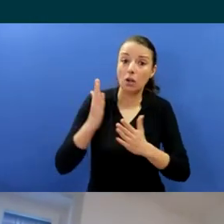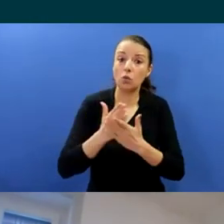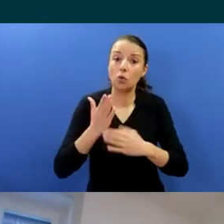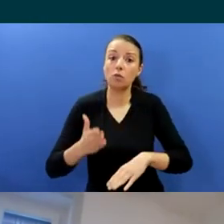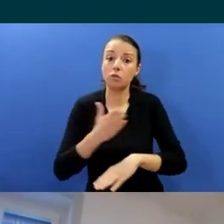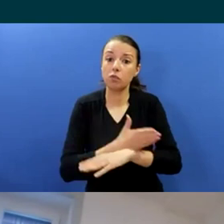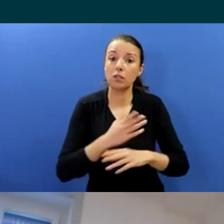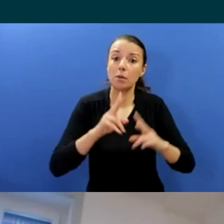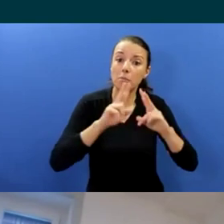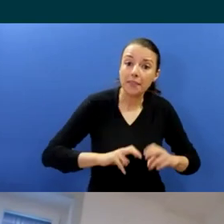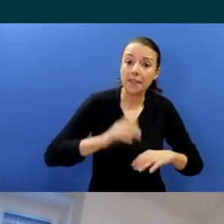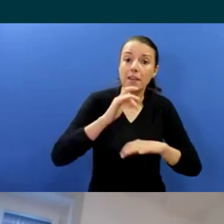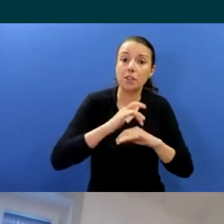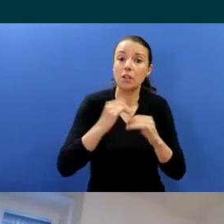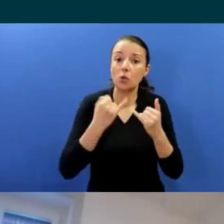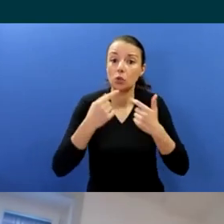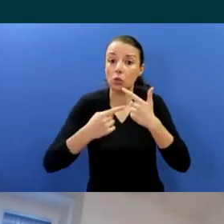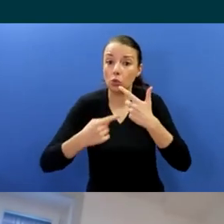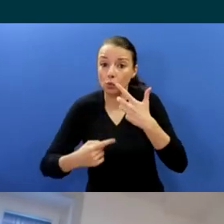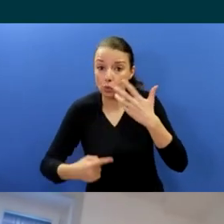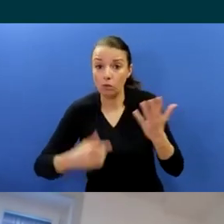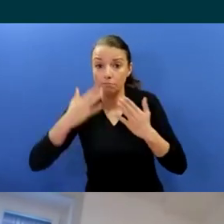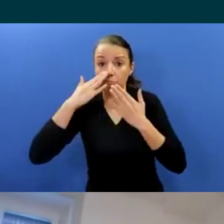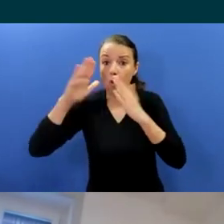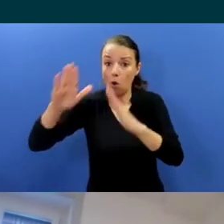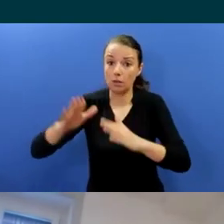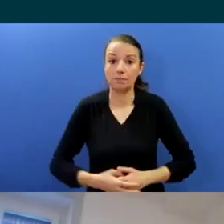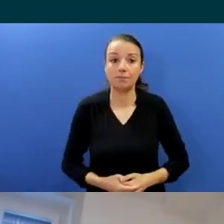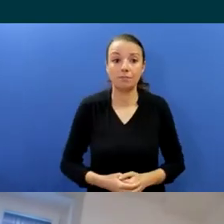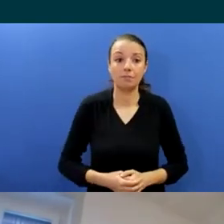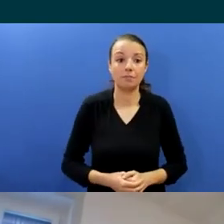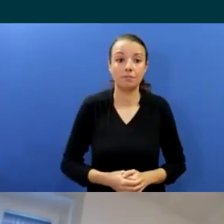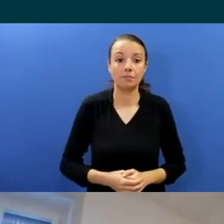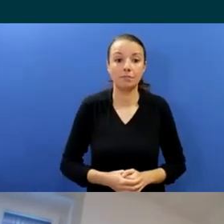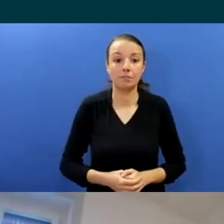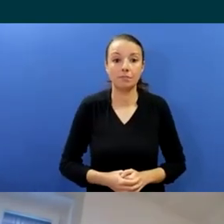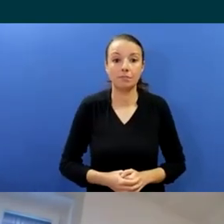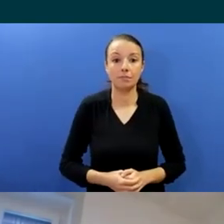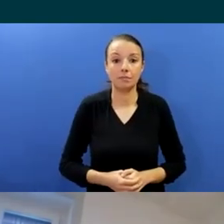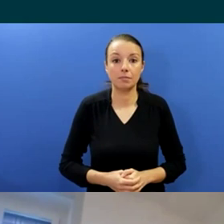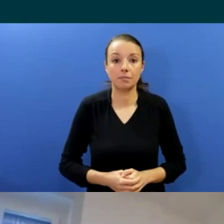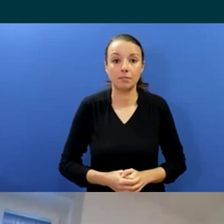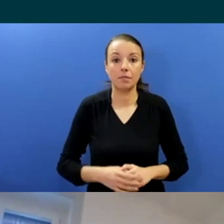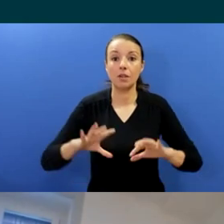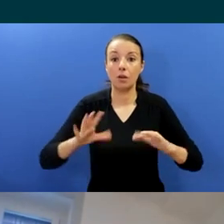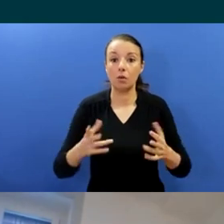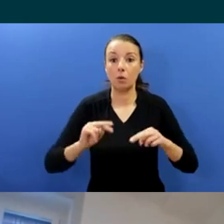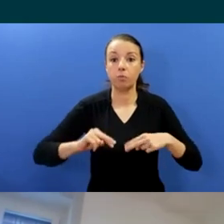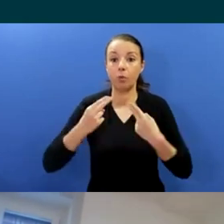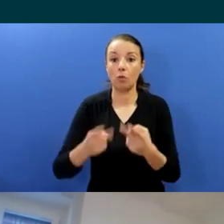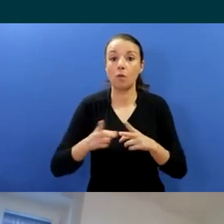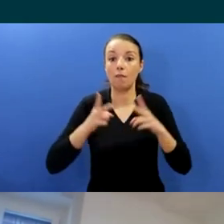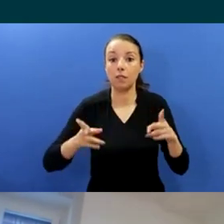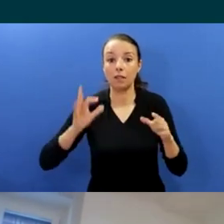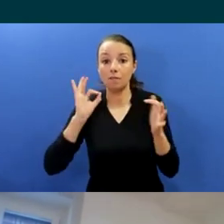to sensibilize and to inform again the population of Thun and also beyond Thun,